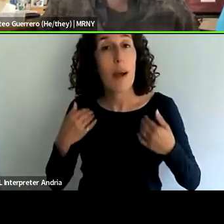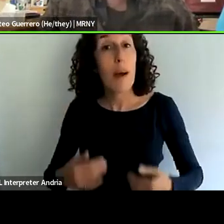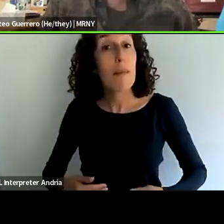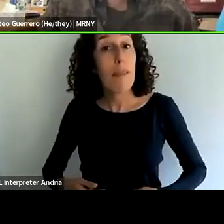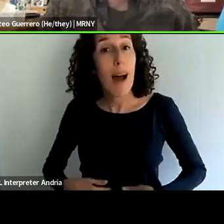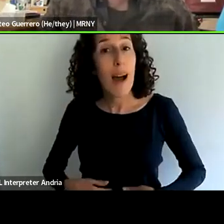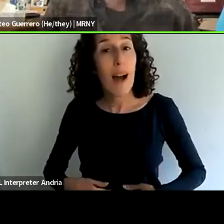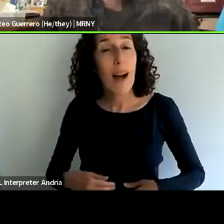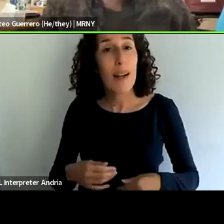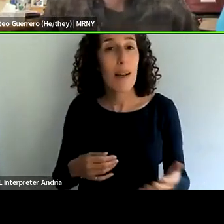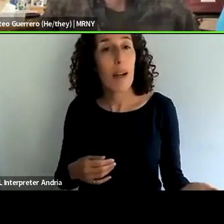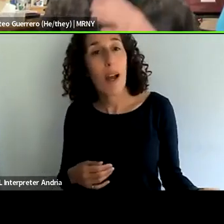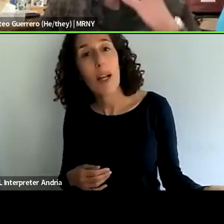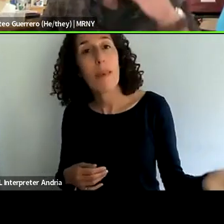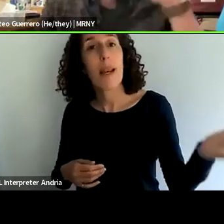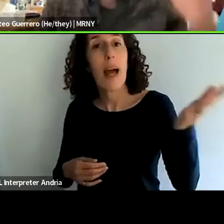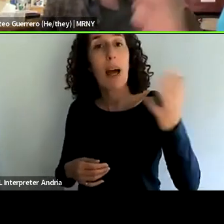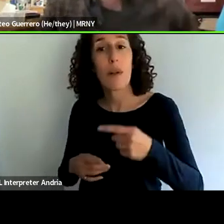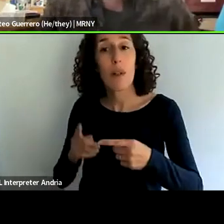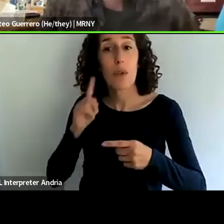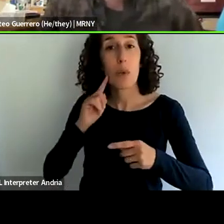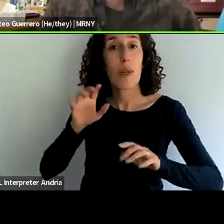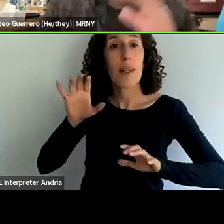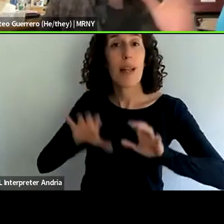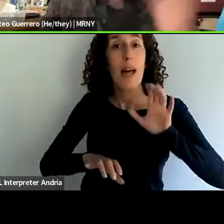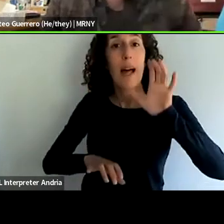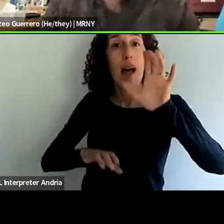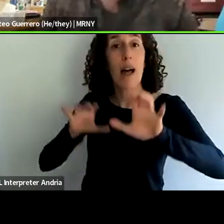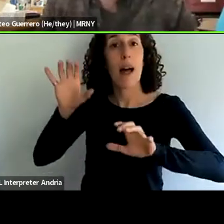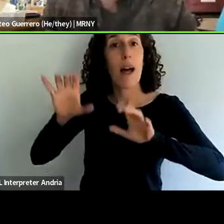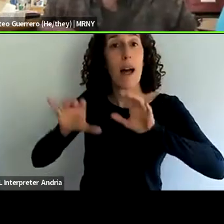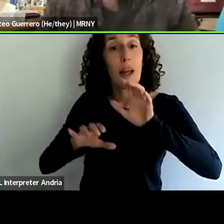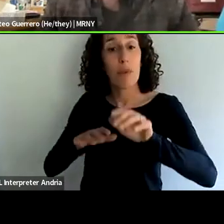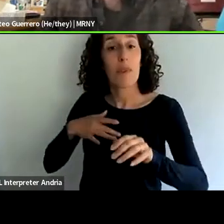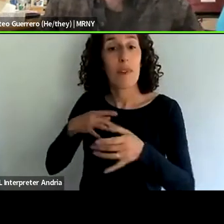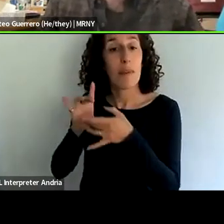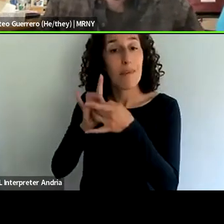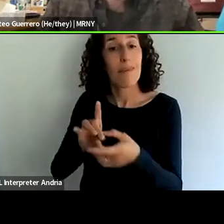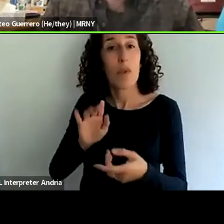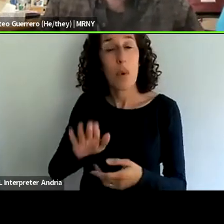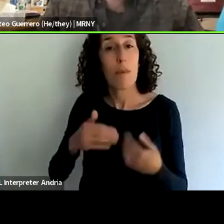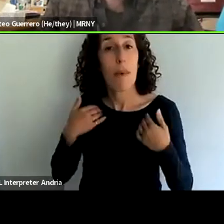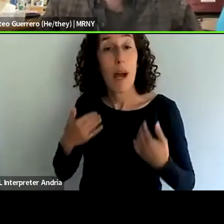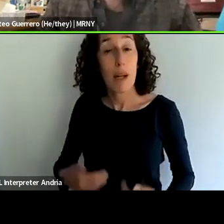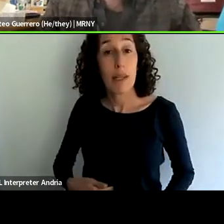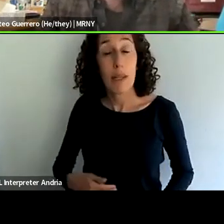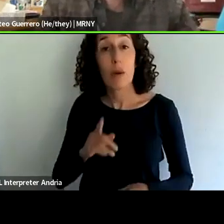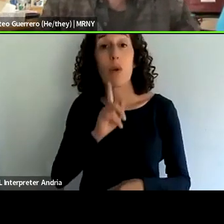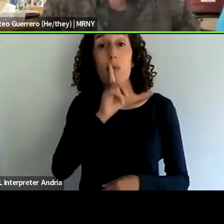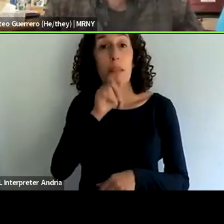you out. We can go into the mountains, or we can go into the gym, wherever you feel comfortable.